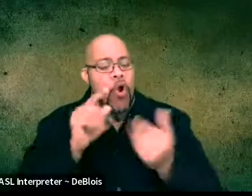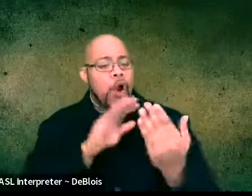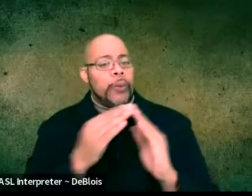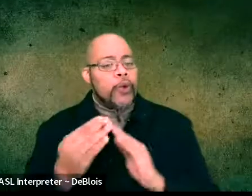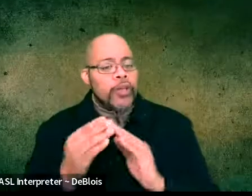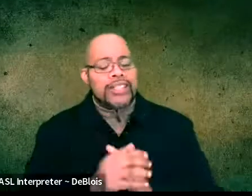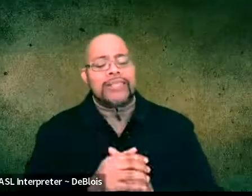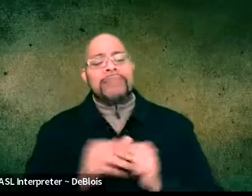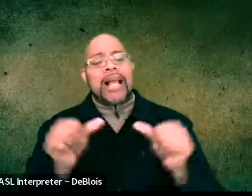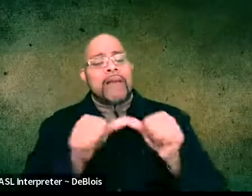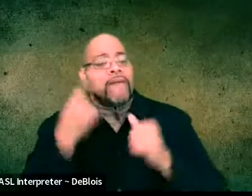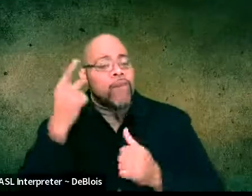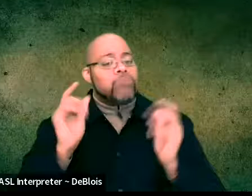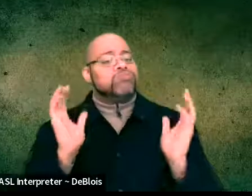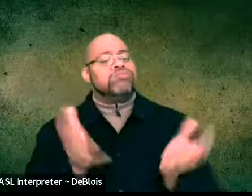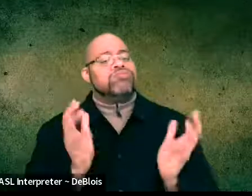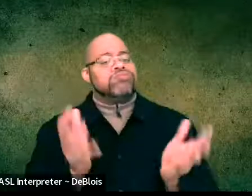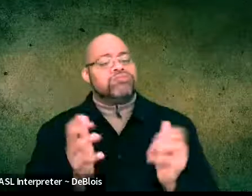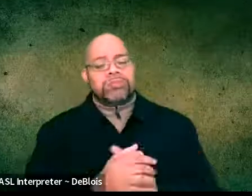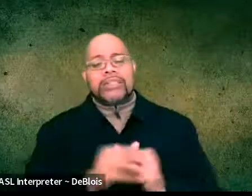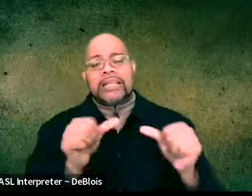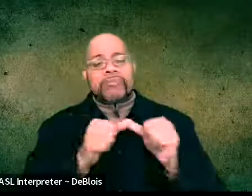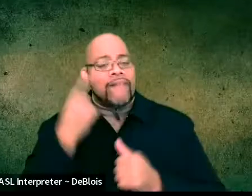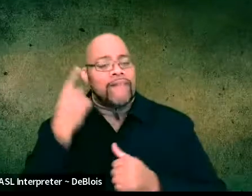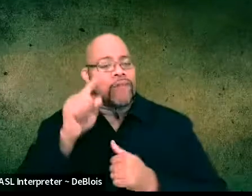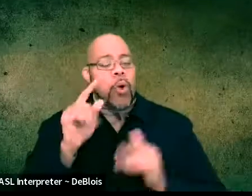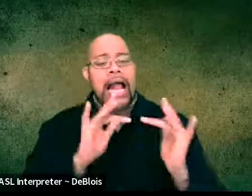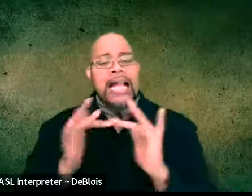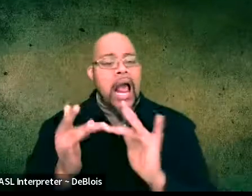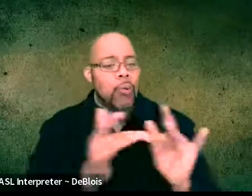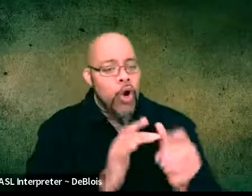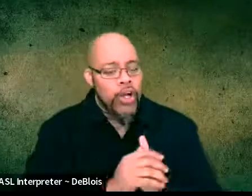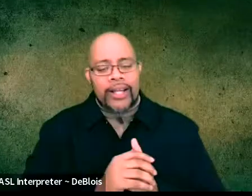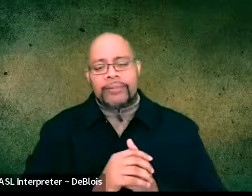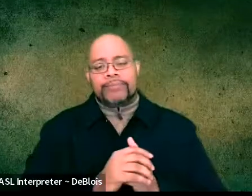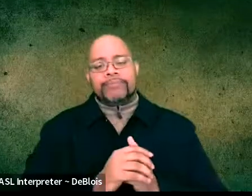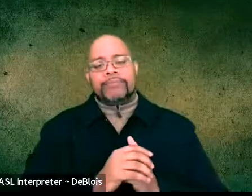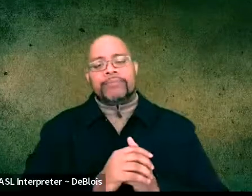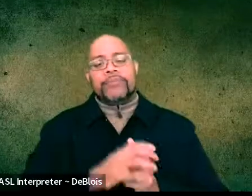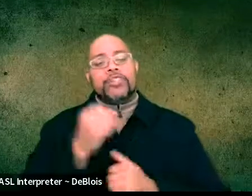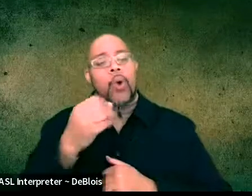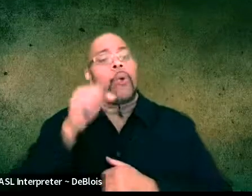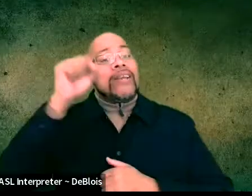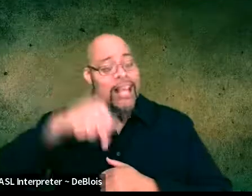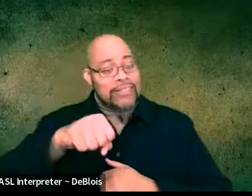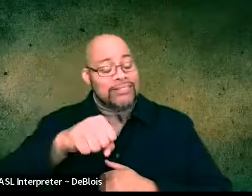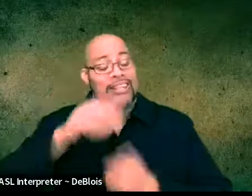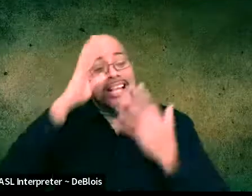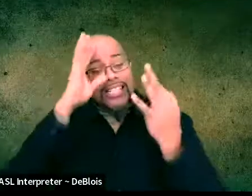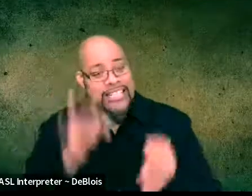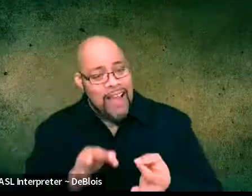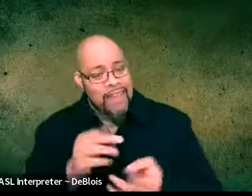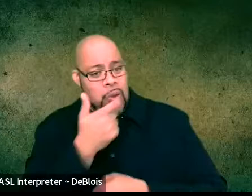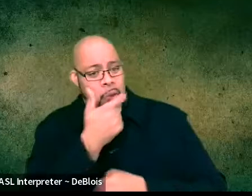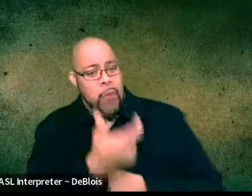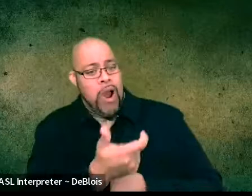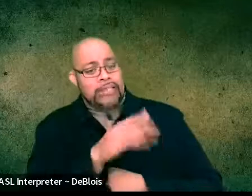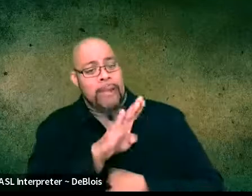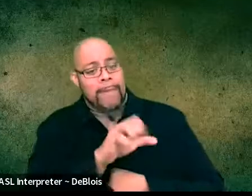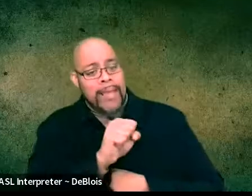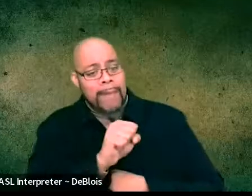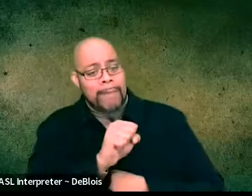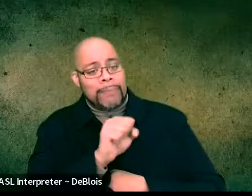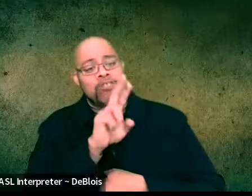community, a space for conversation, a space for networking. So yes, definitely tune in to Bims